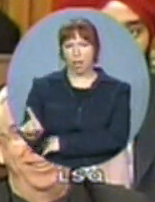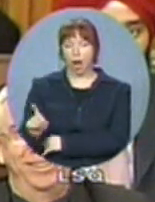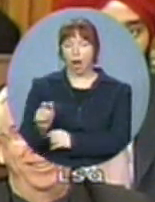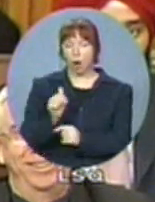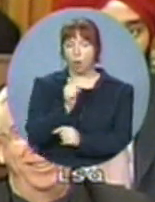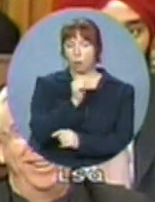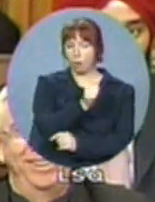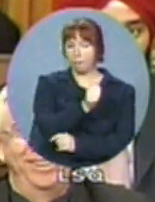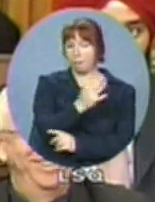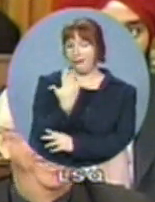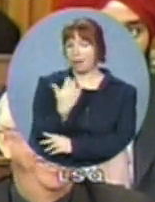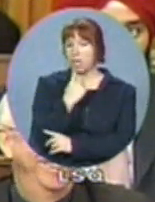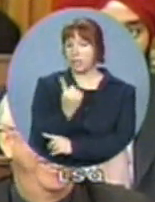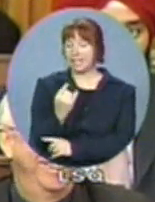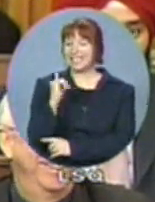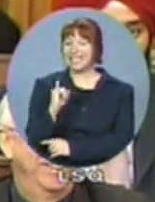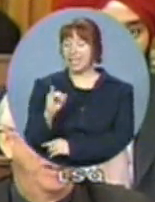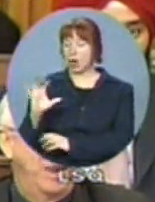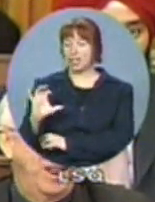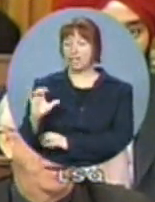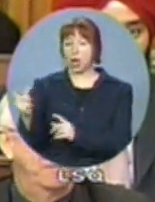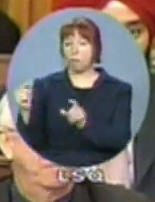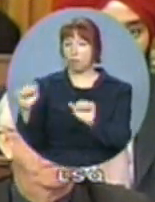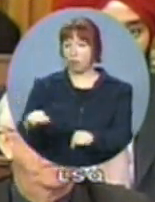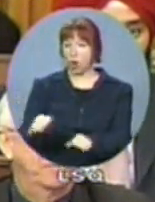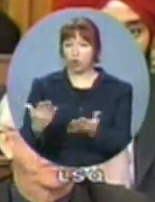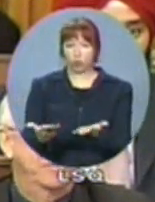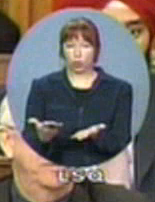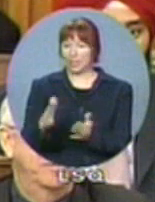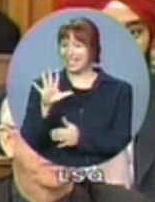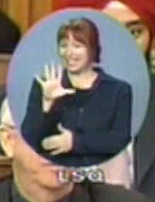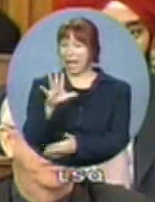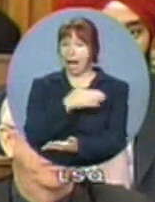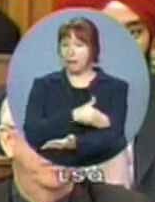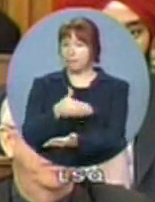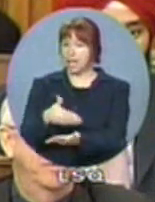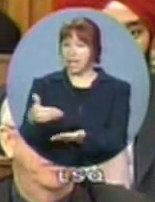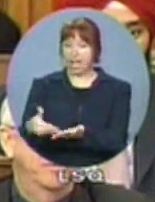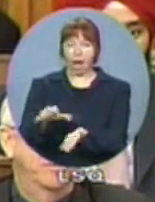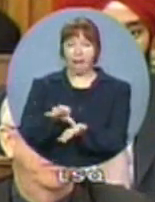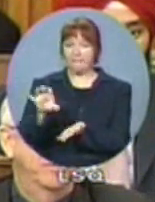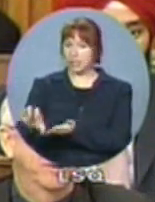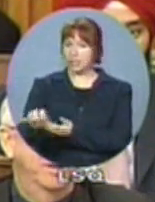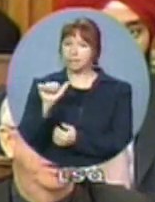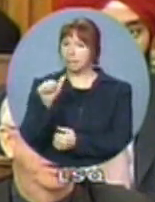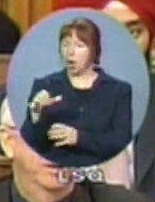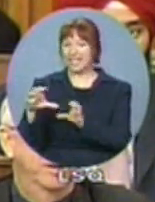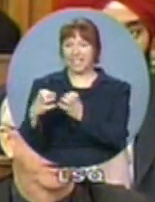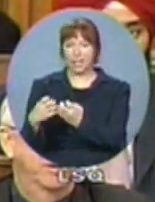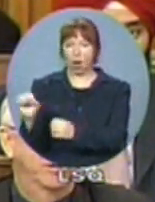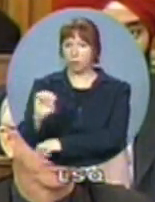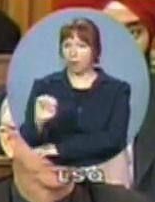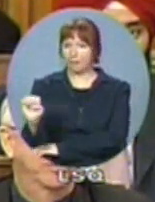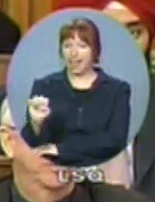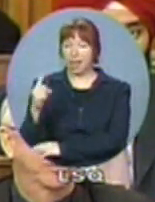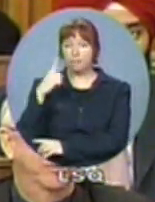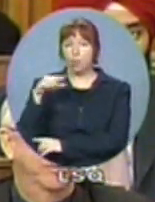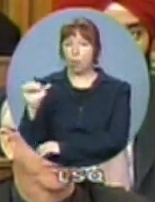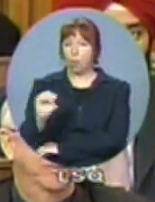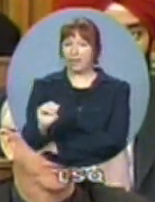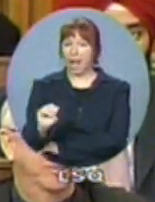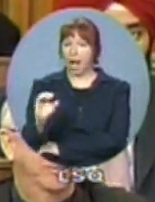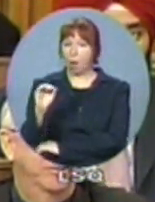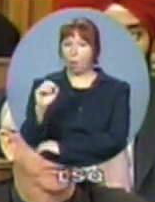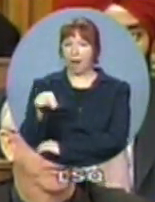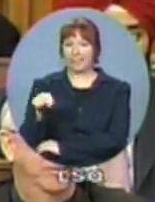today, there would not be $5 billion in investments in the auto sector in Ontario. Exactly right. Why did the Minister of